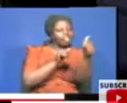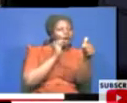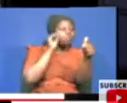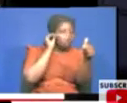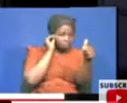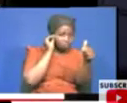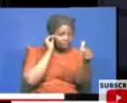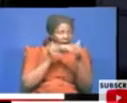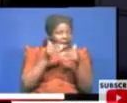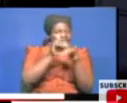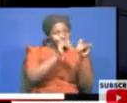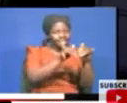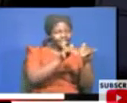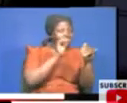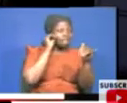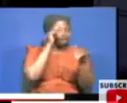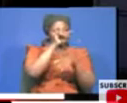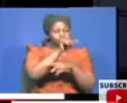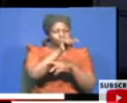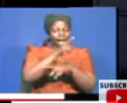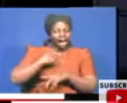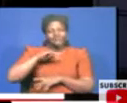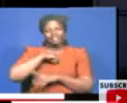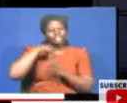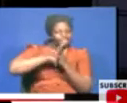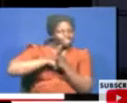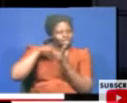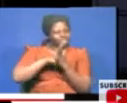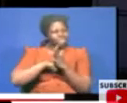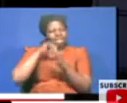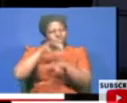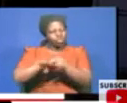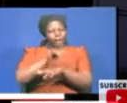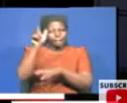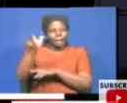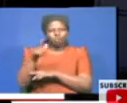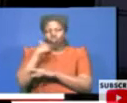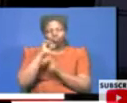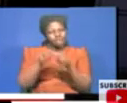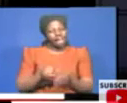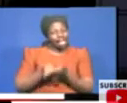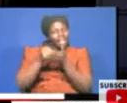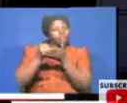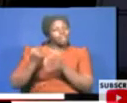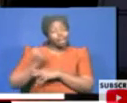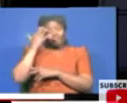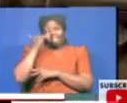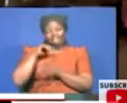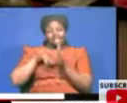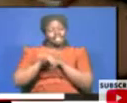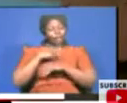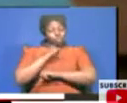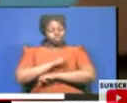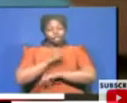after staying in that home, mm-hmm. we struggled and we got somebody who could assist her, because in our school we don't have donors.